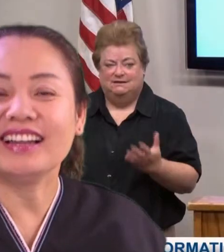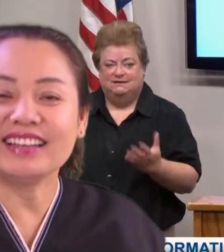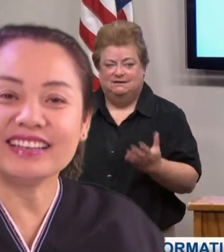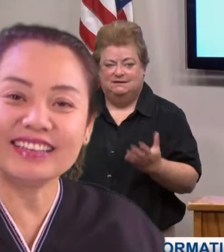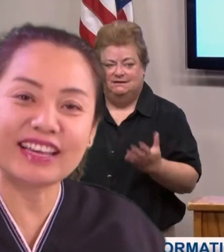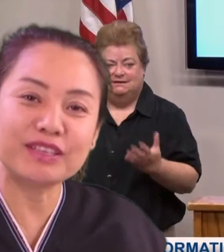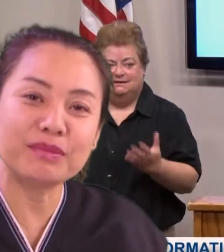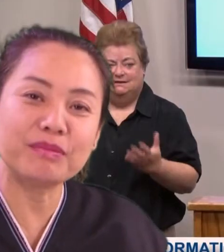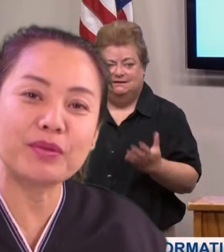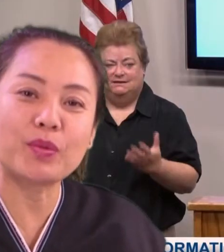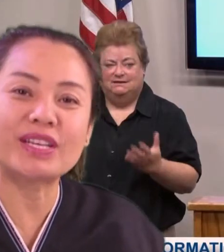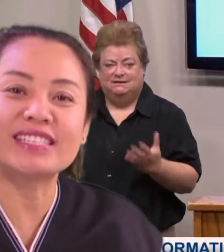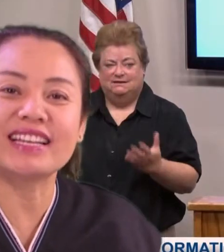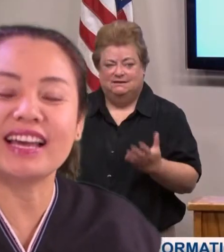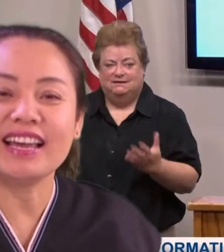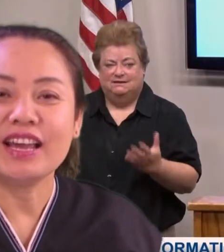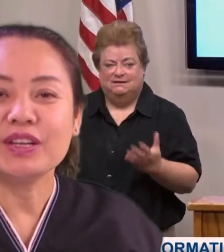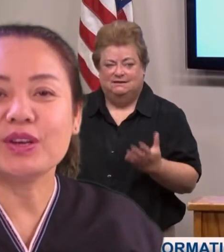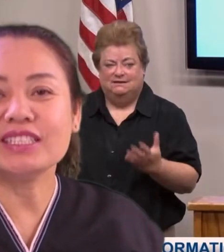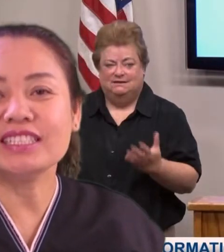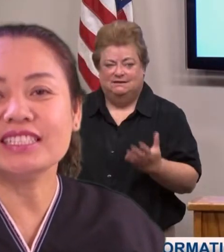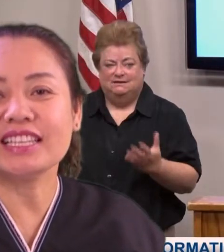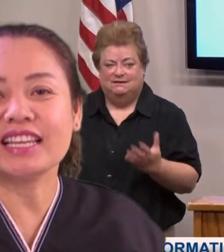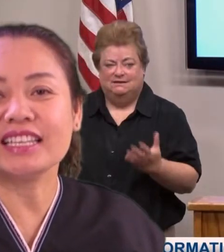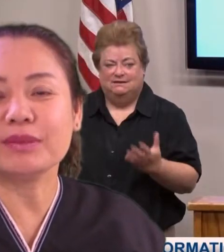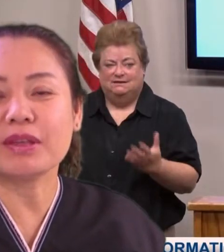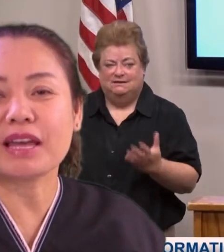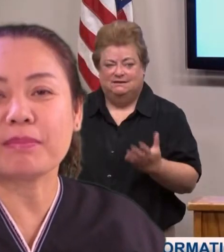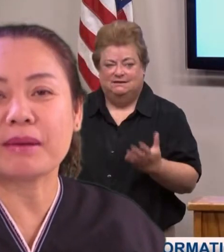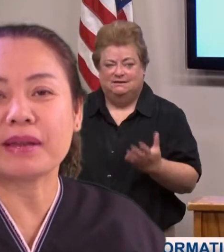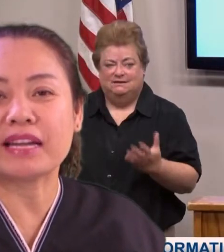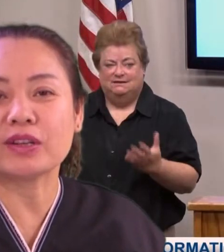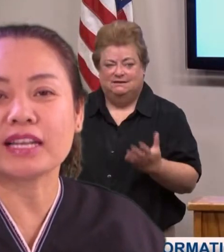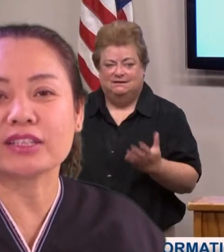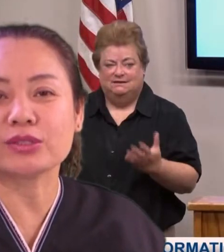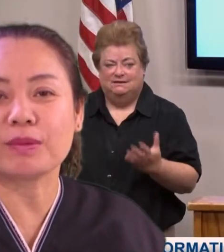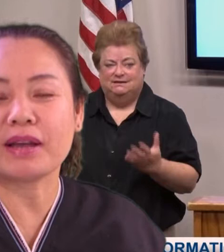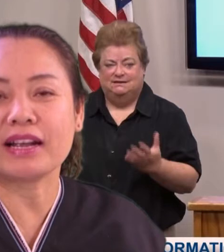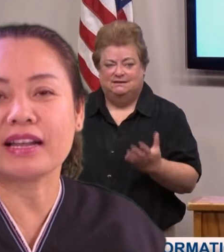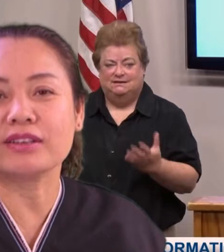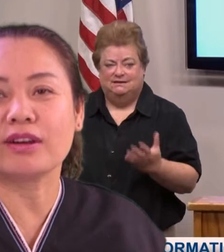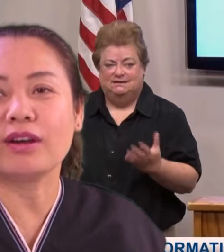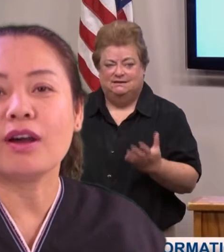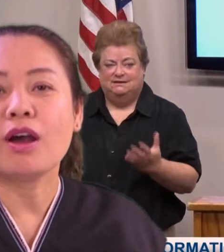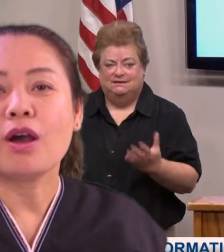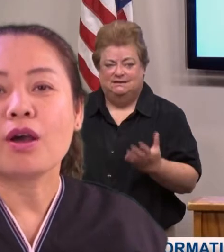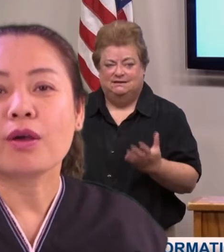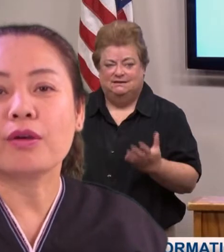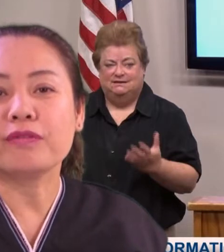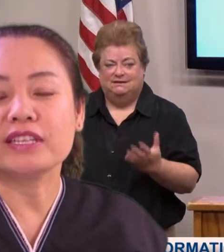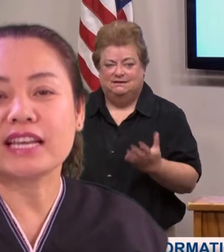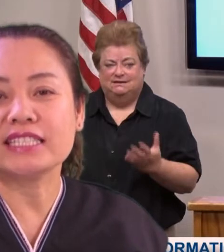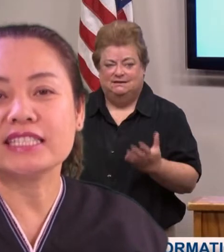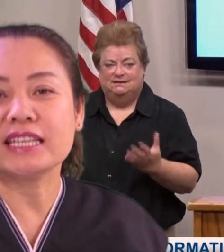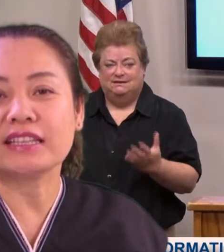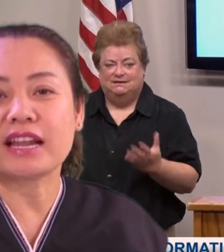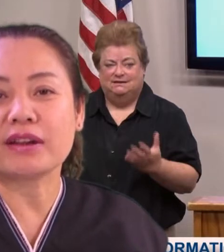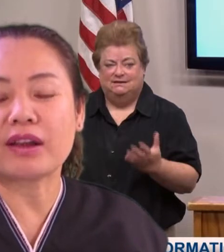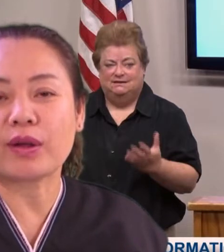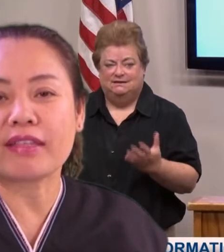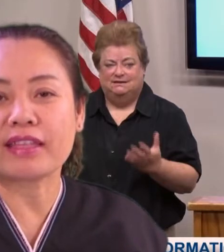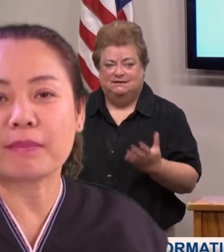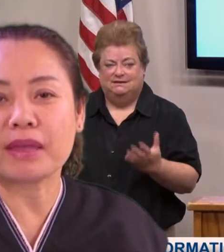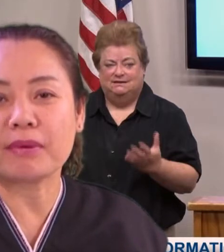Hello everyone, to the COVID-19